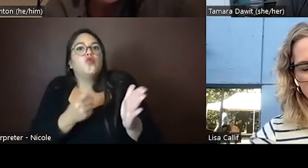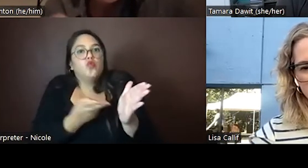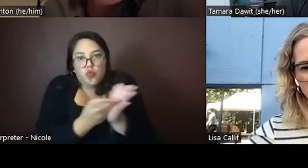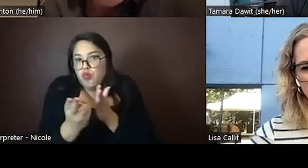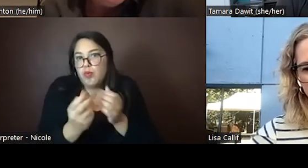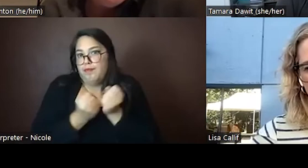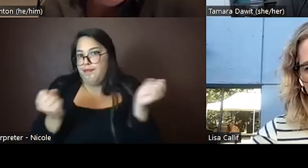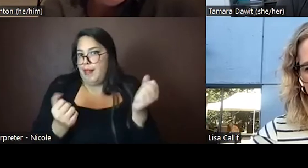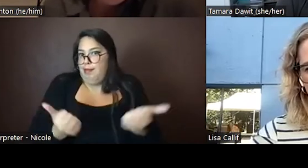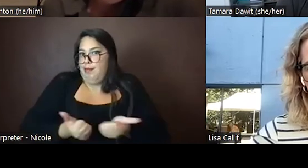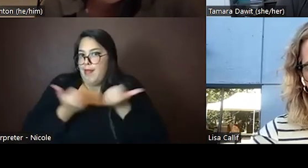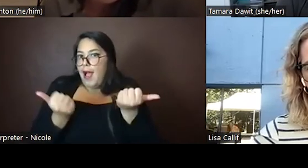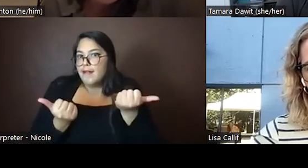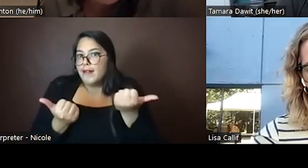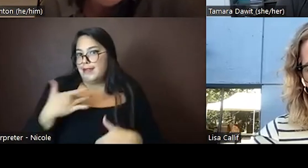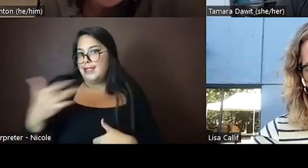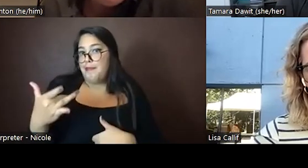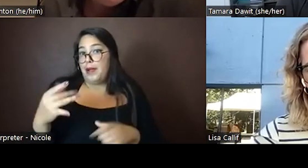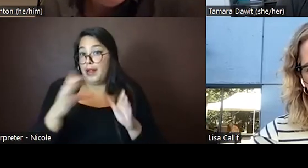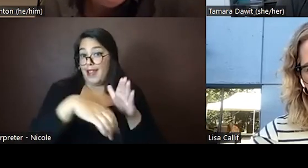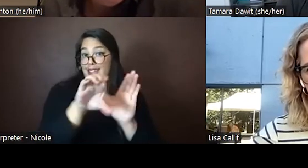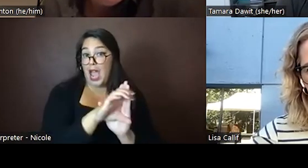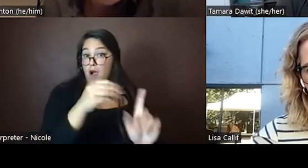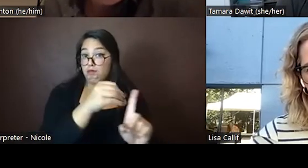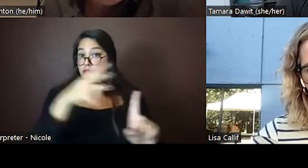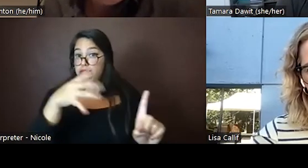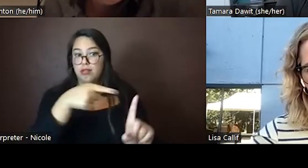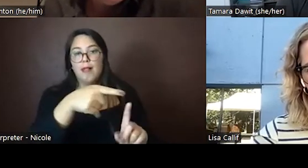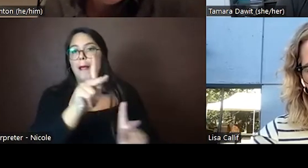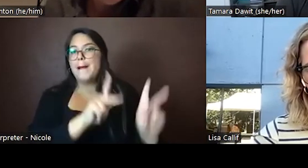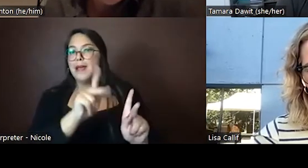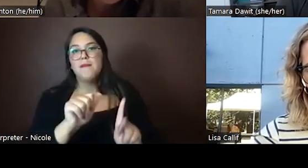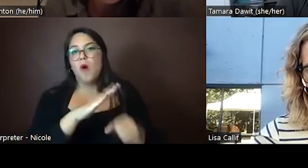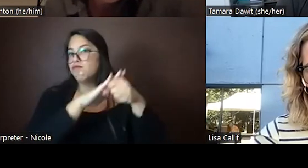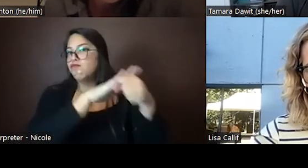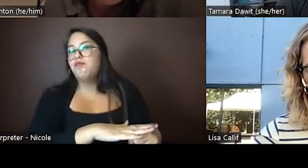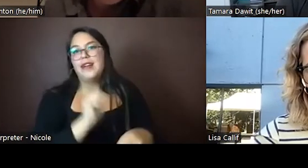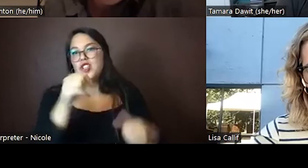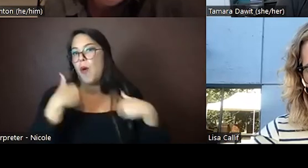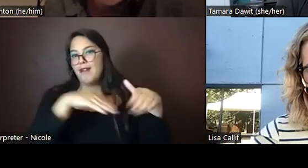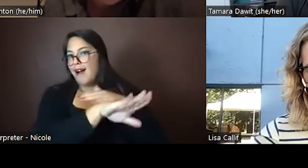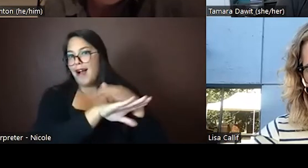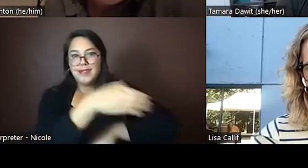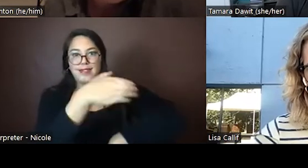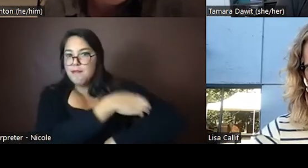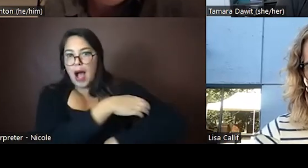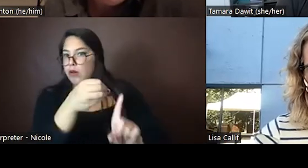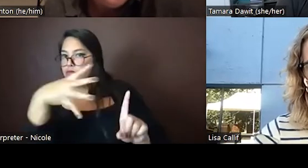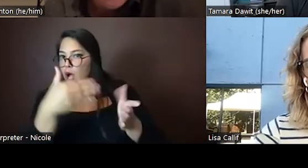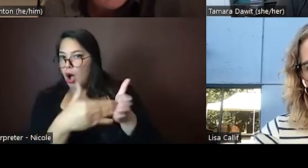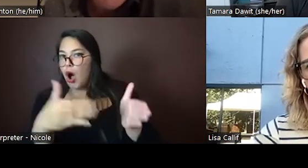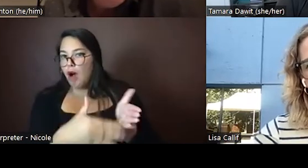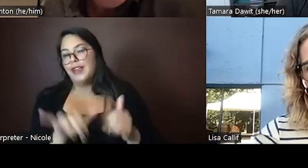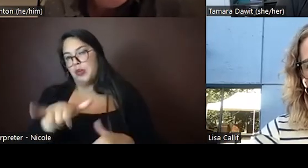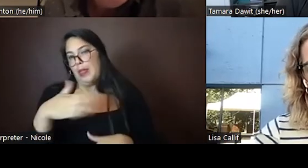people that are underrepresented and don't have access to power. So it's a very important question to have values alignment, I think. That was all I wanted to